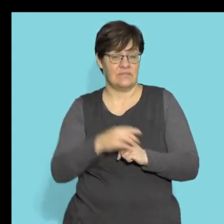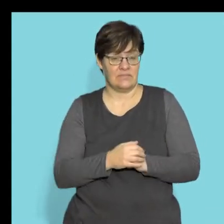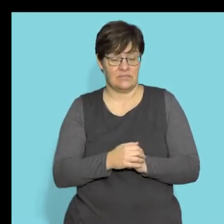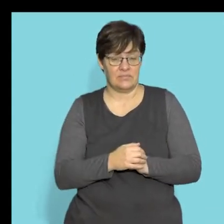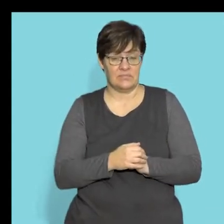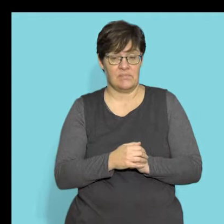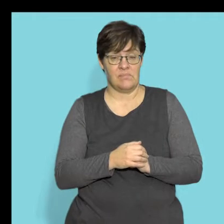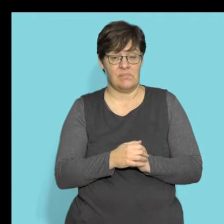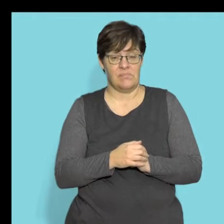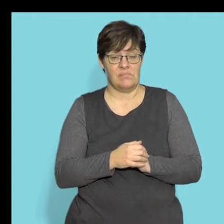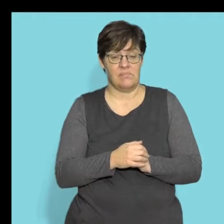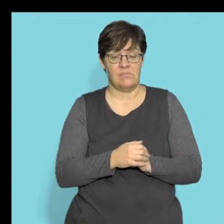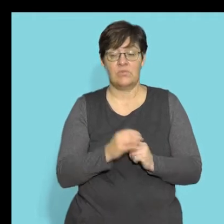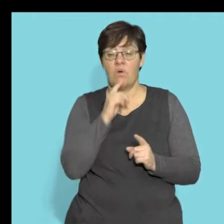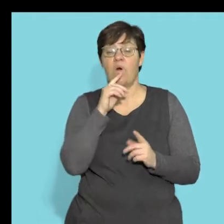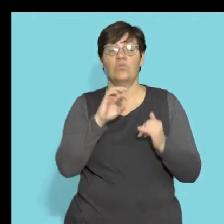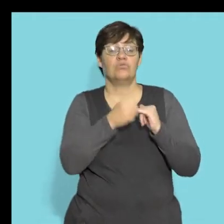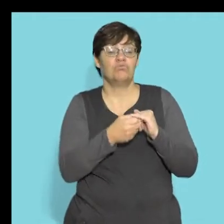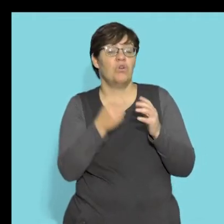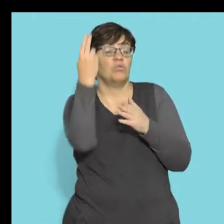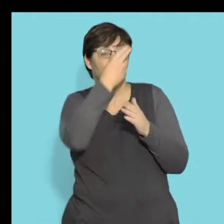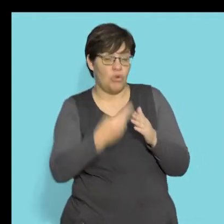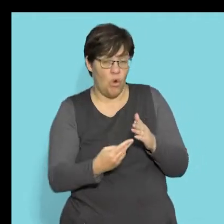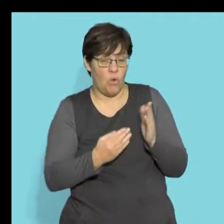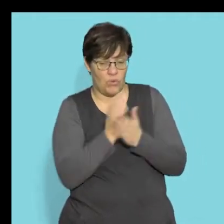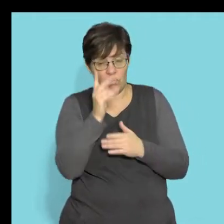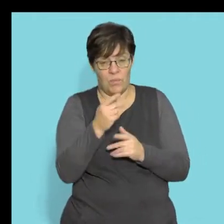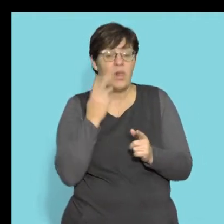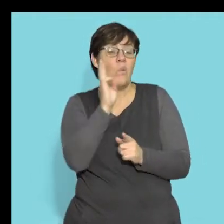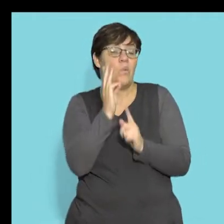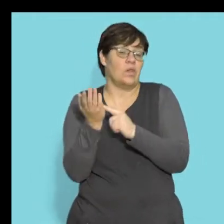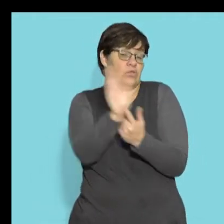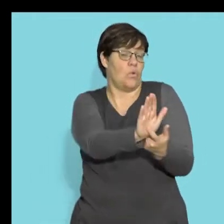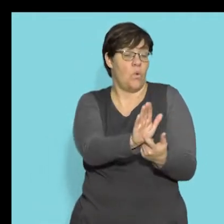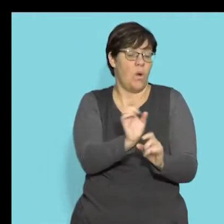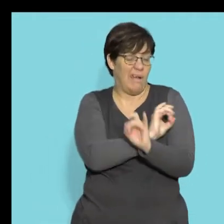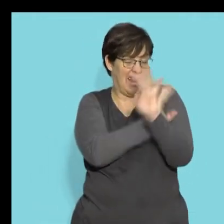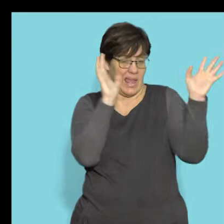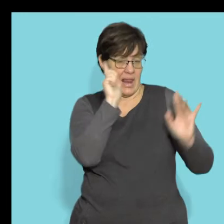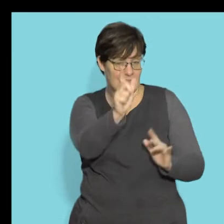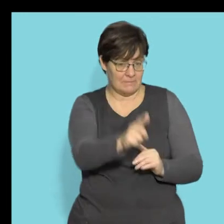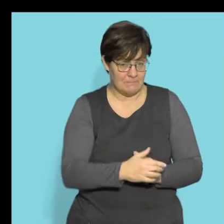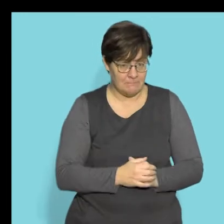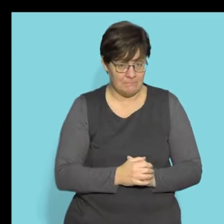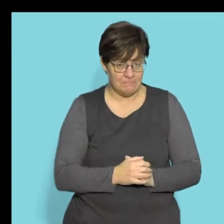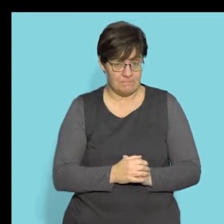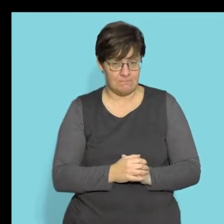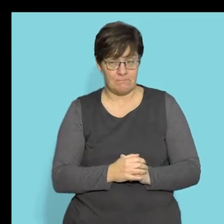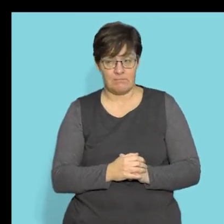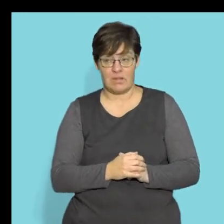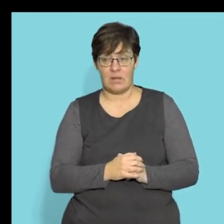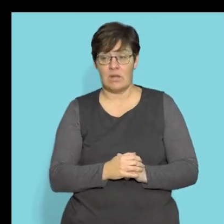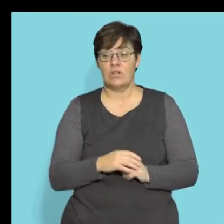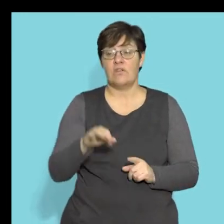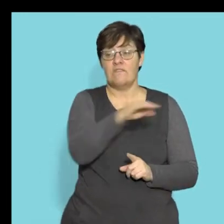the negative terminal. And so we can draw it through this piece of apparatus, which we're going to show a little bit